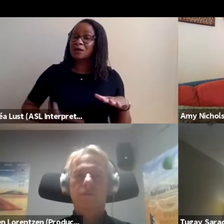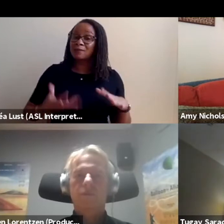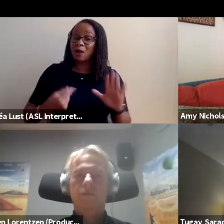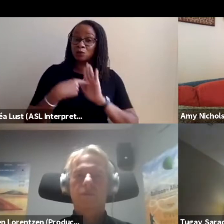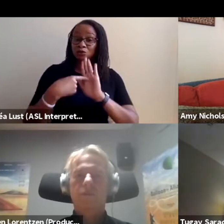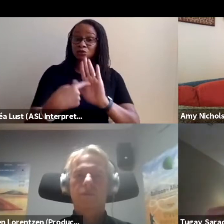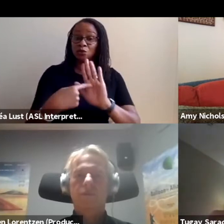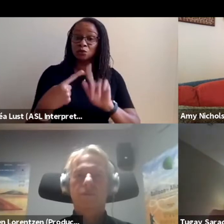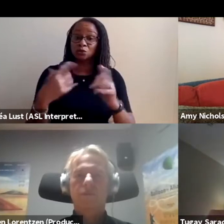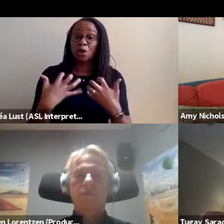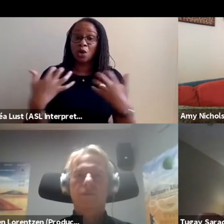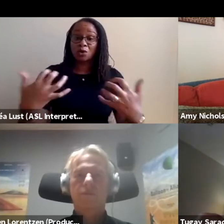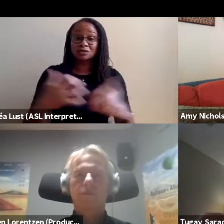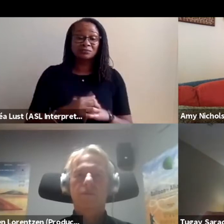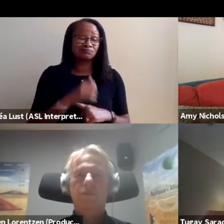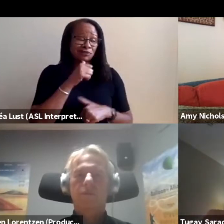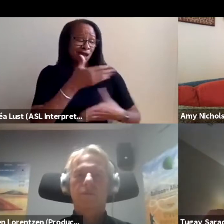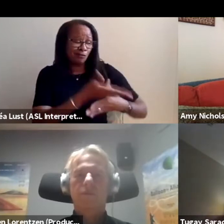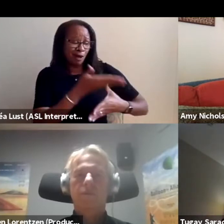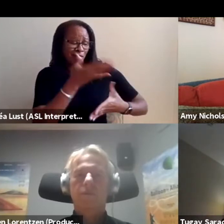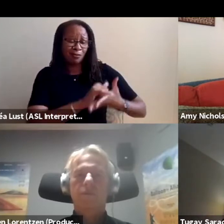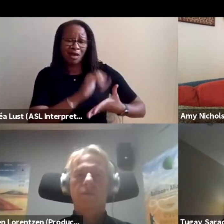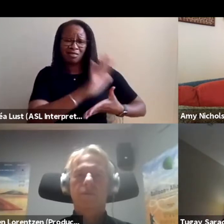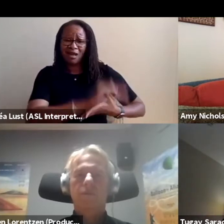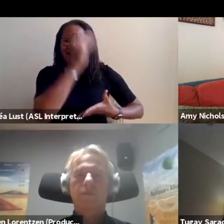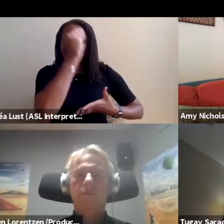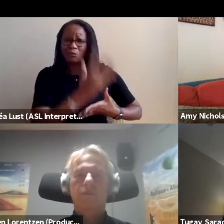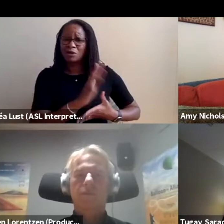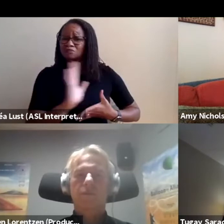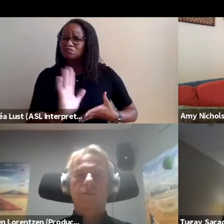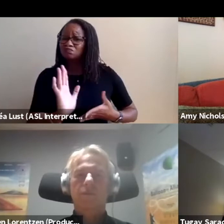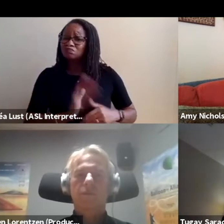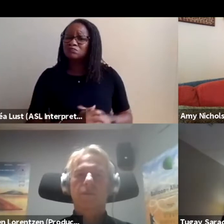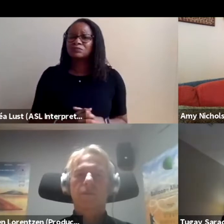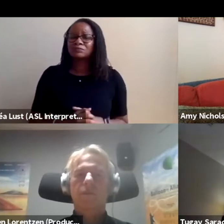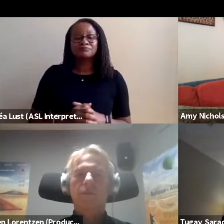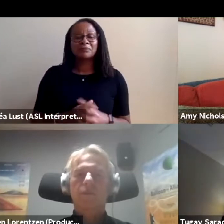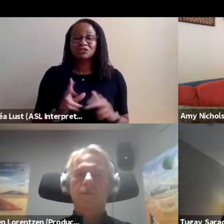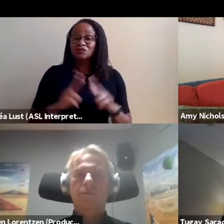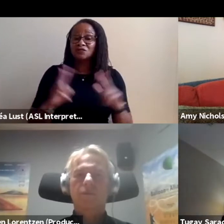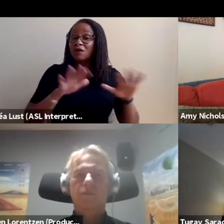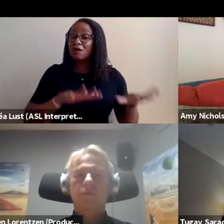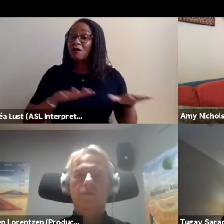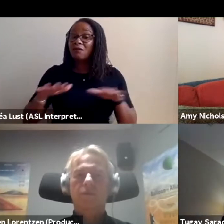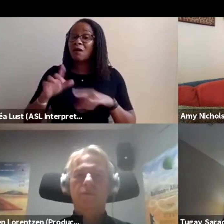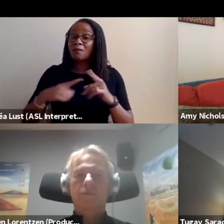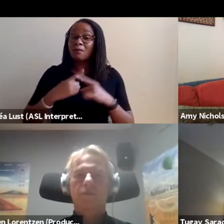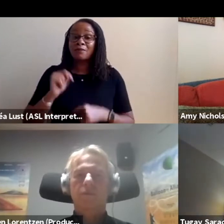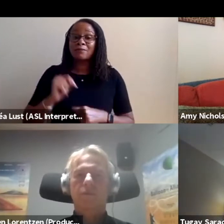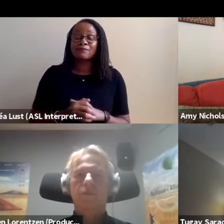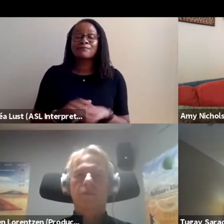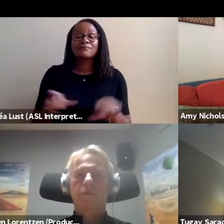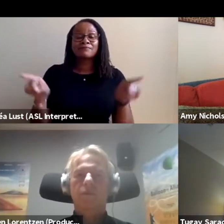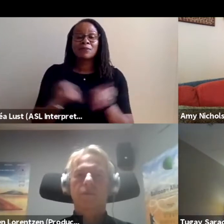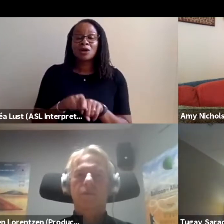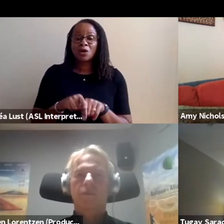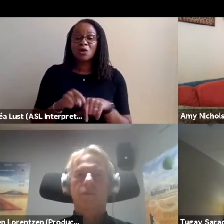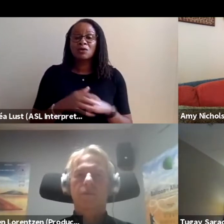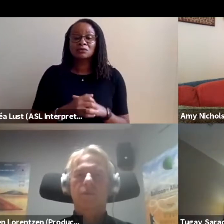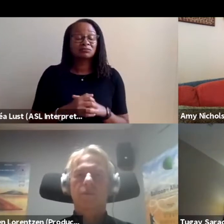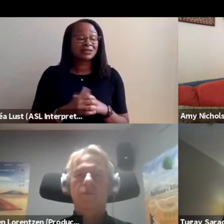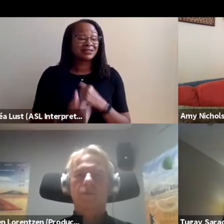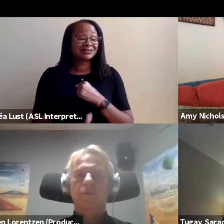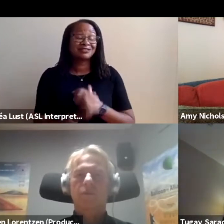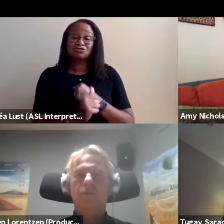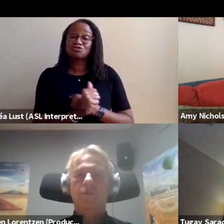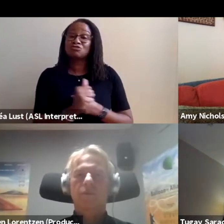audience both her, in a way, calmness and also the threats that she has been